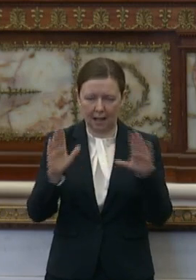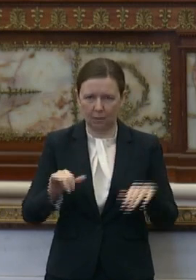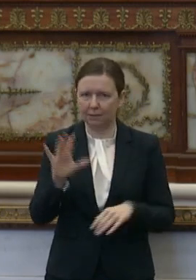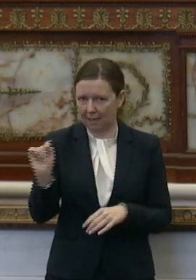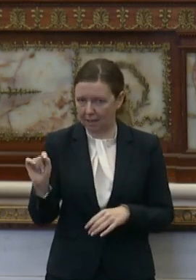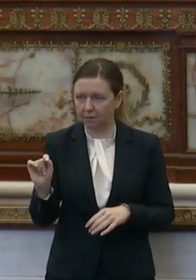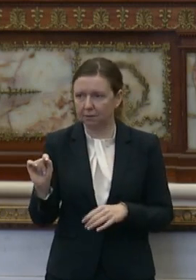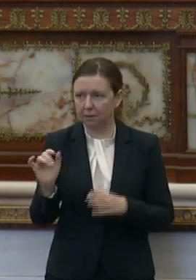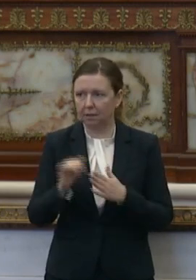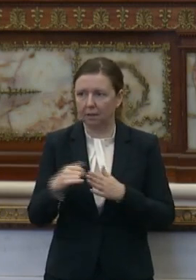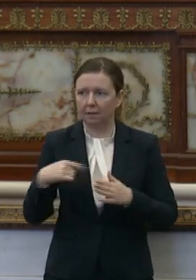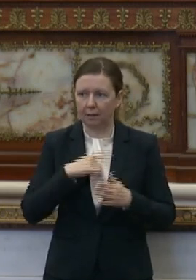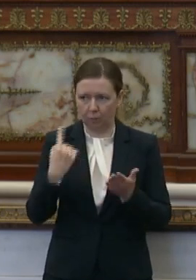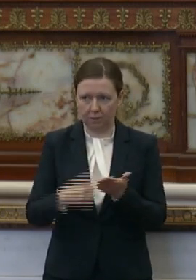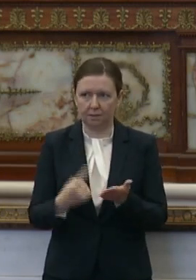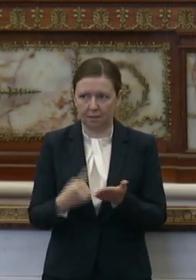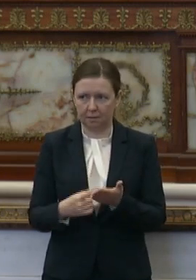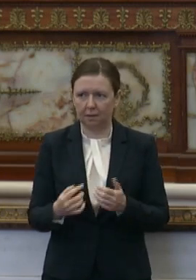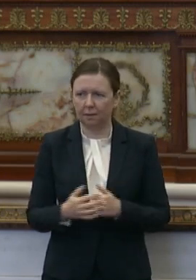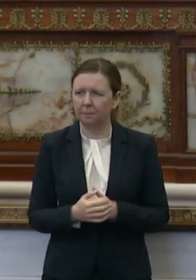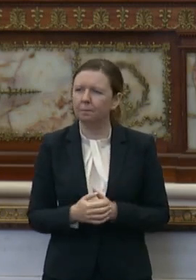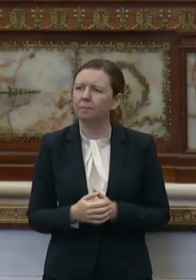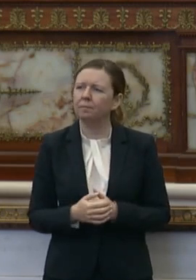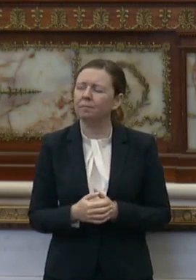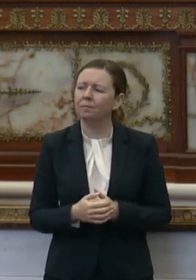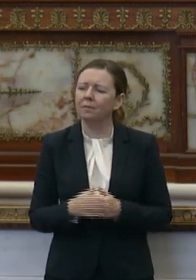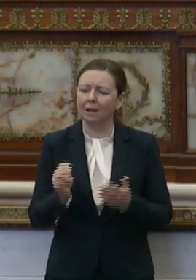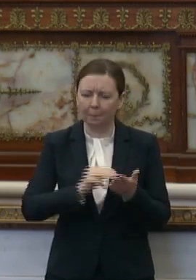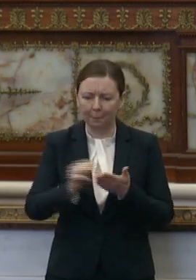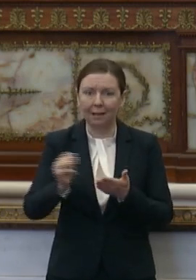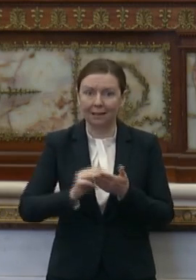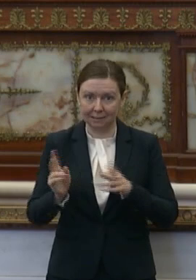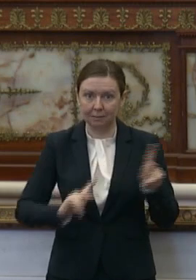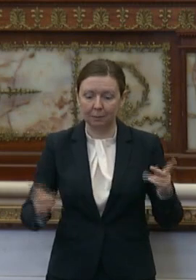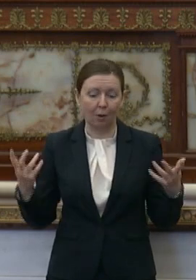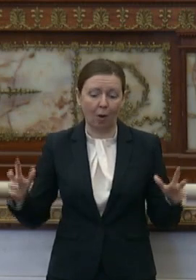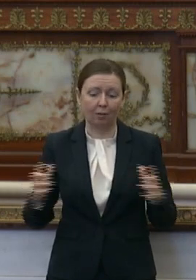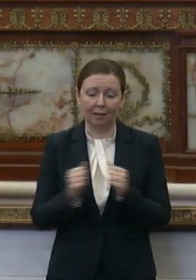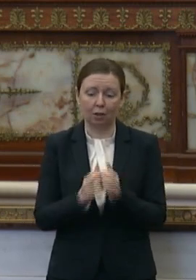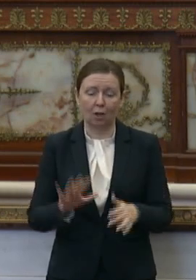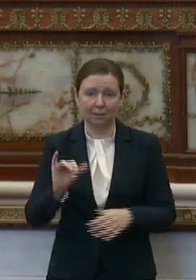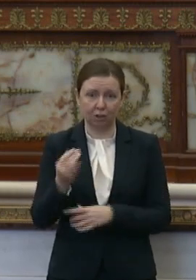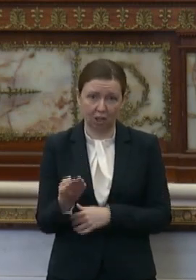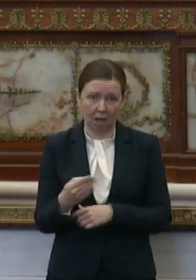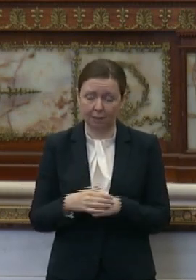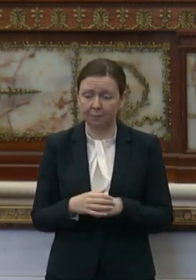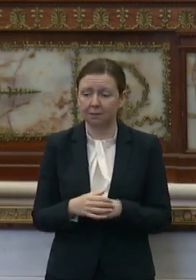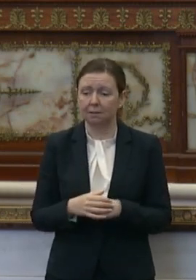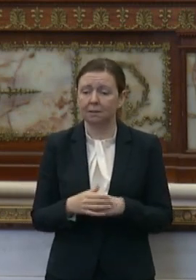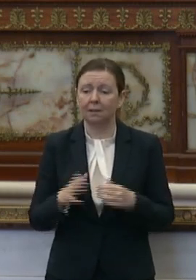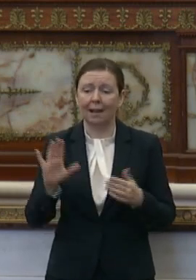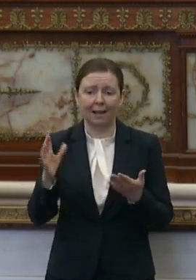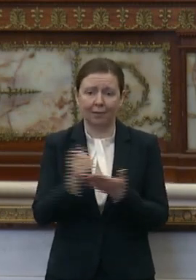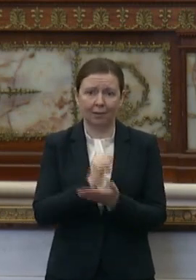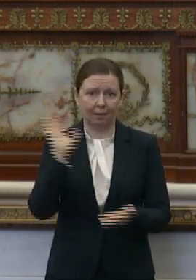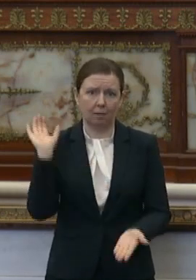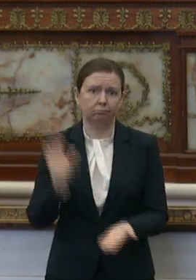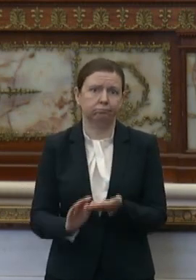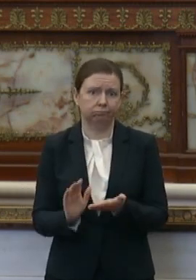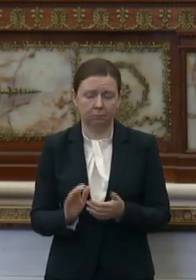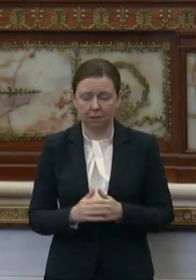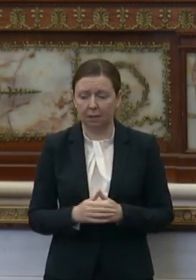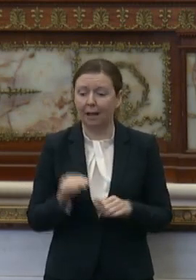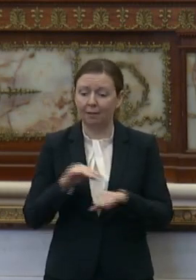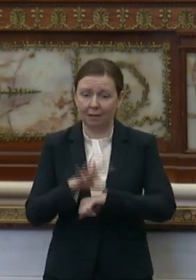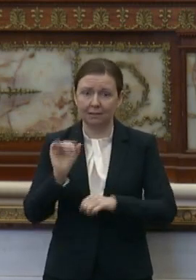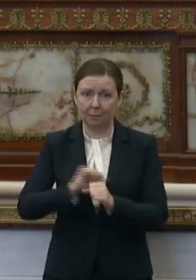for the Emergency Housing Act that we are discussing. Millions of people have already lost their jobs and had their income in some other way